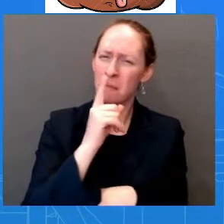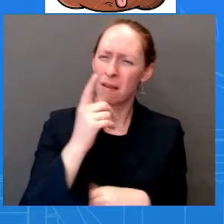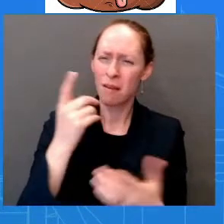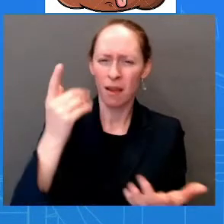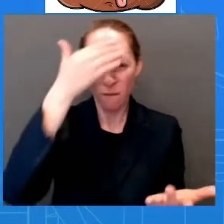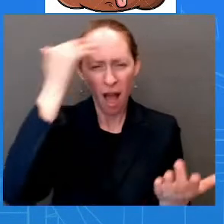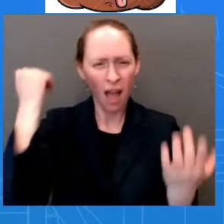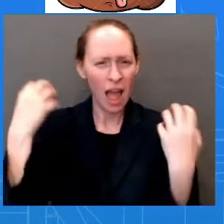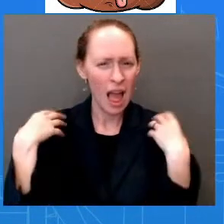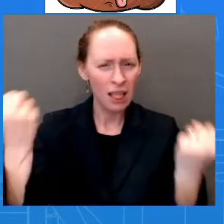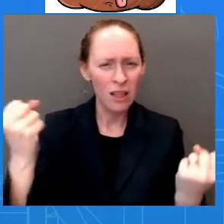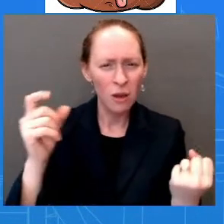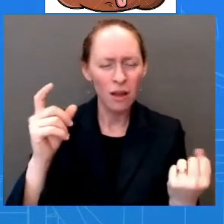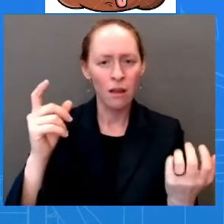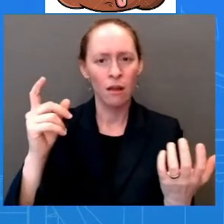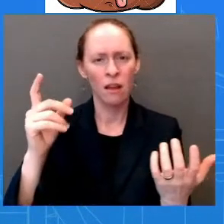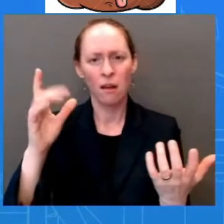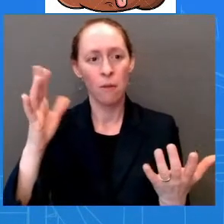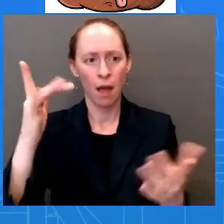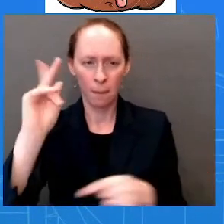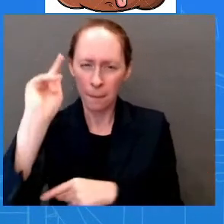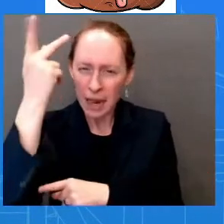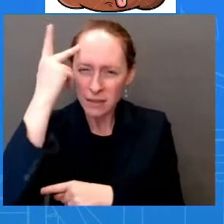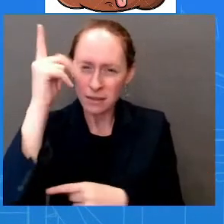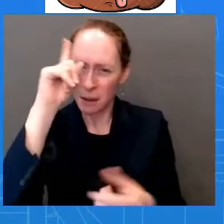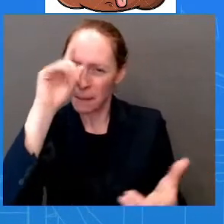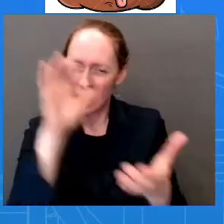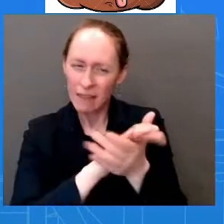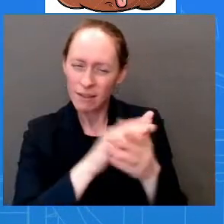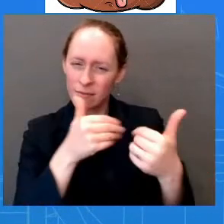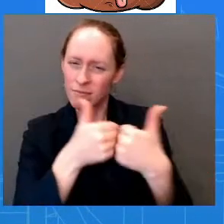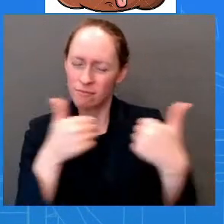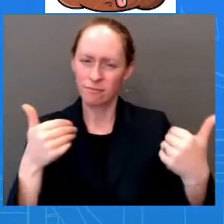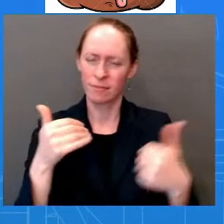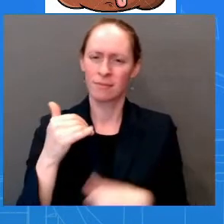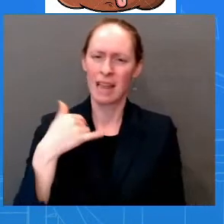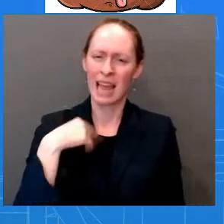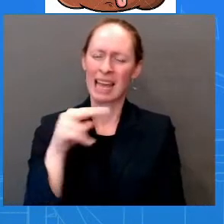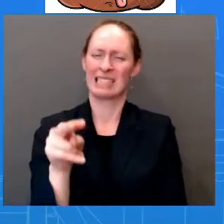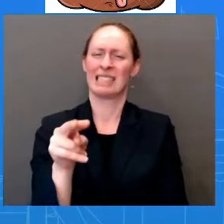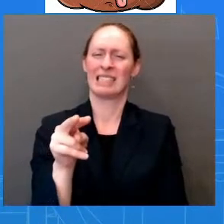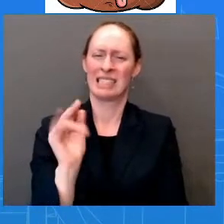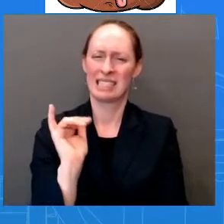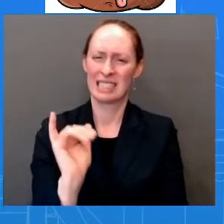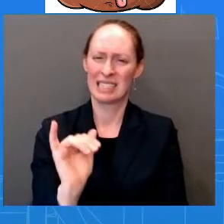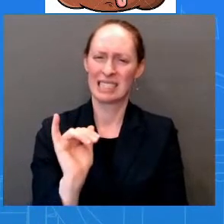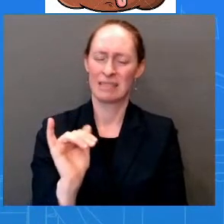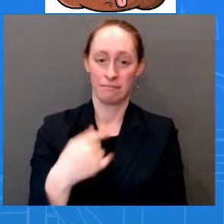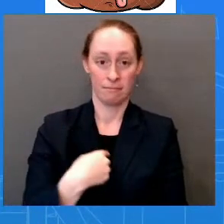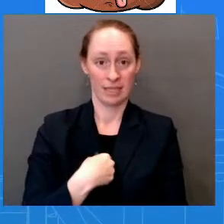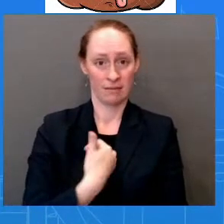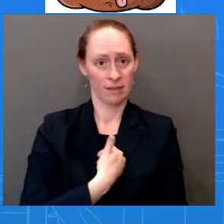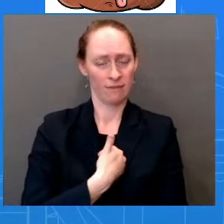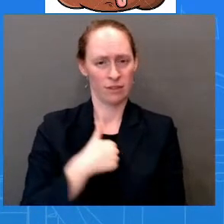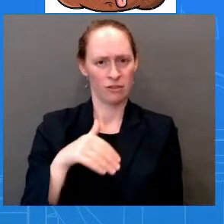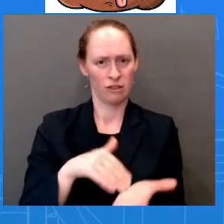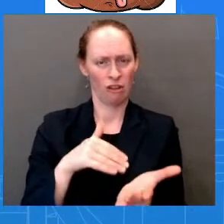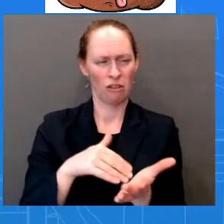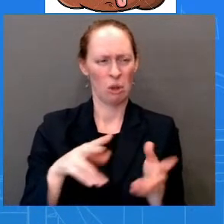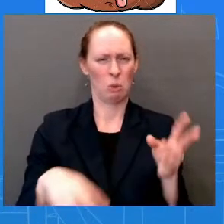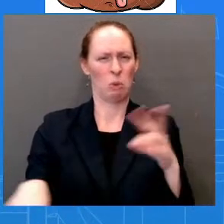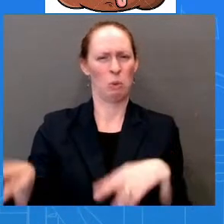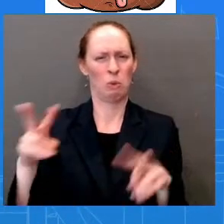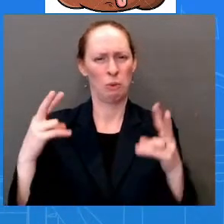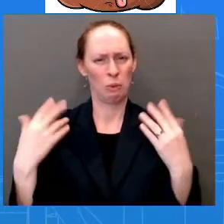as a physician, it pains me because I don't want to see anybody get infected. I don't want to see anybody hospitalized, and I don't want to